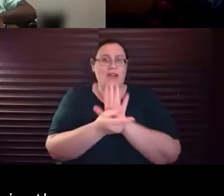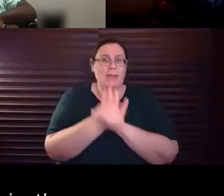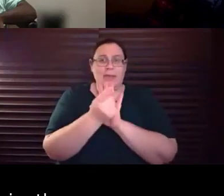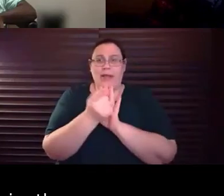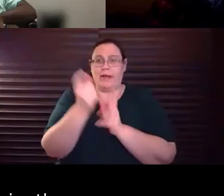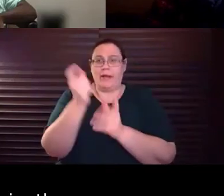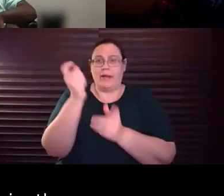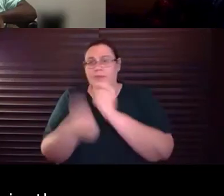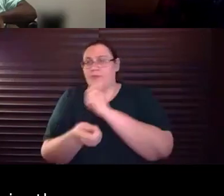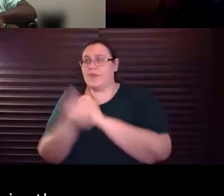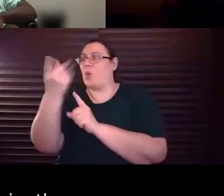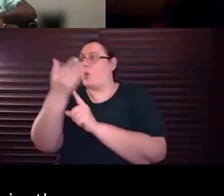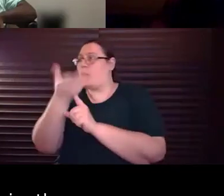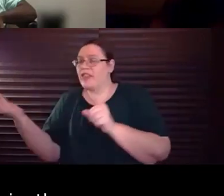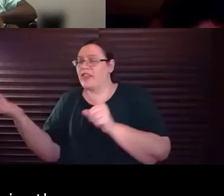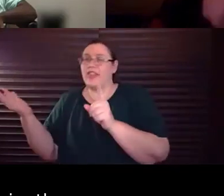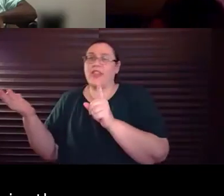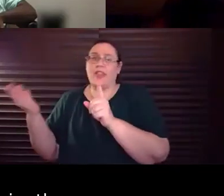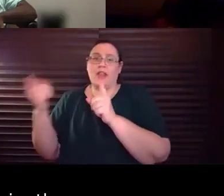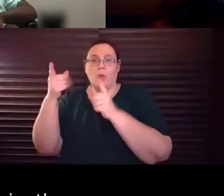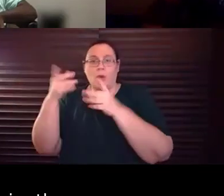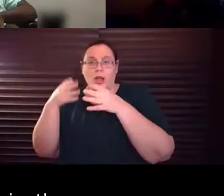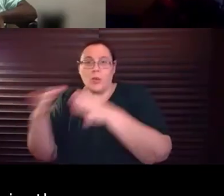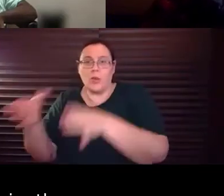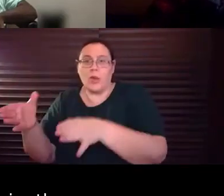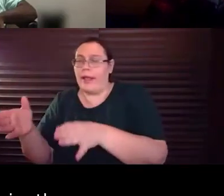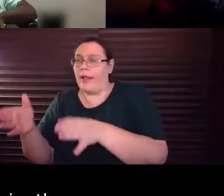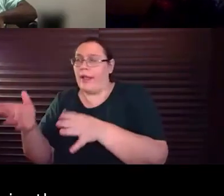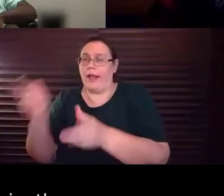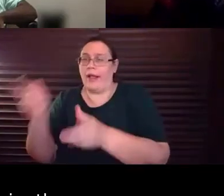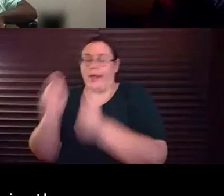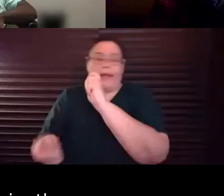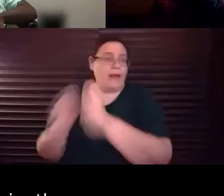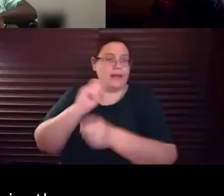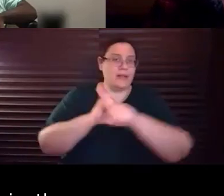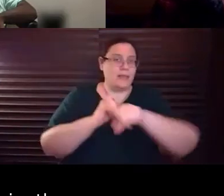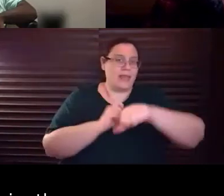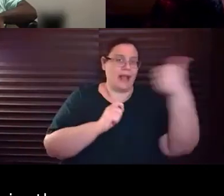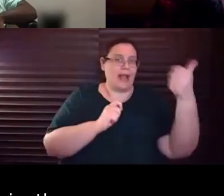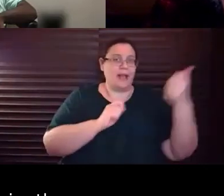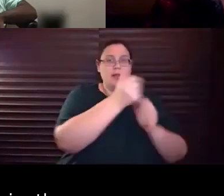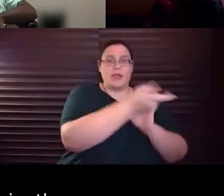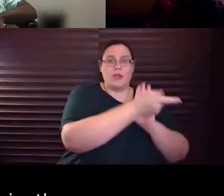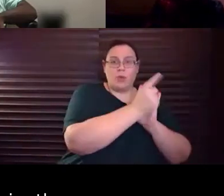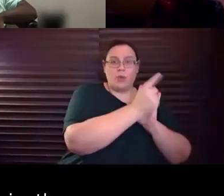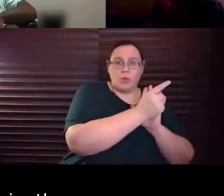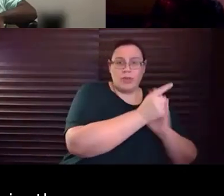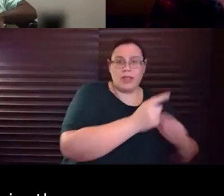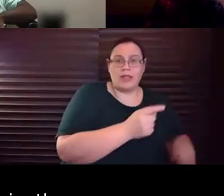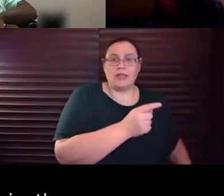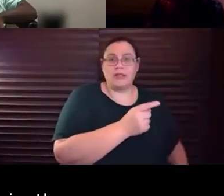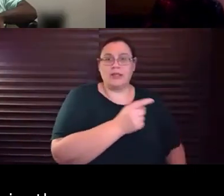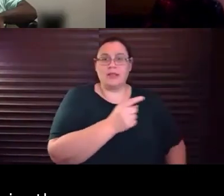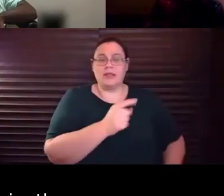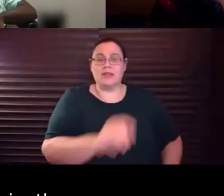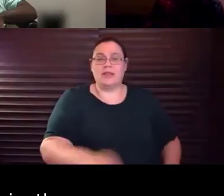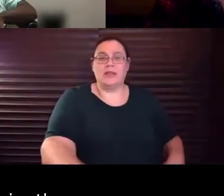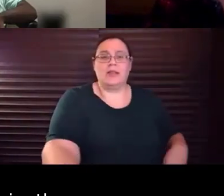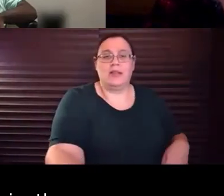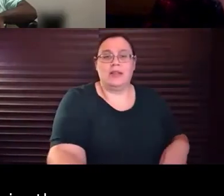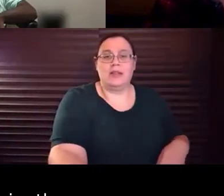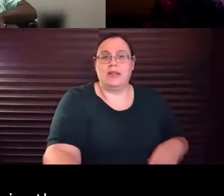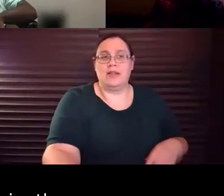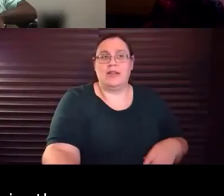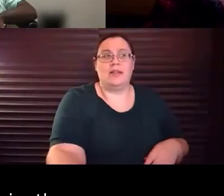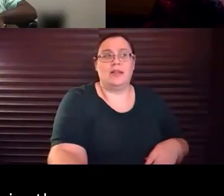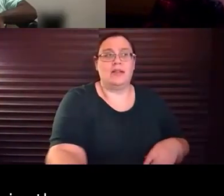One thing, one line, and then oh shit, now it's like